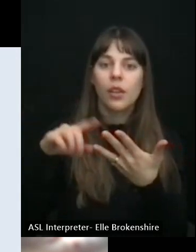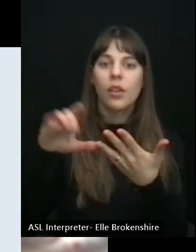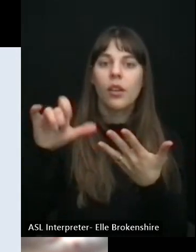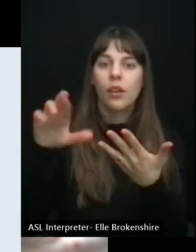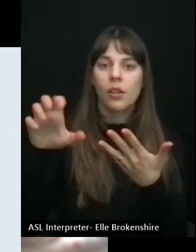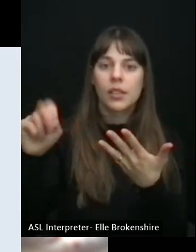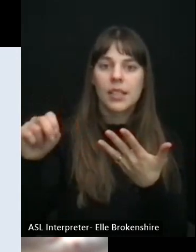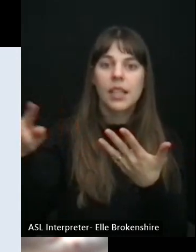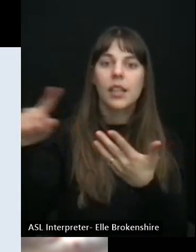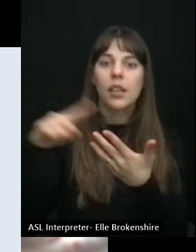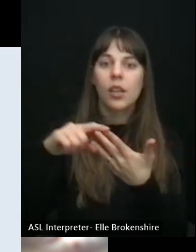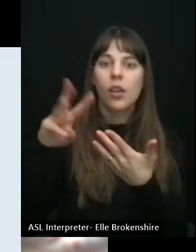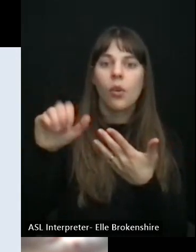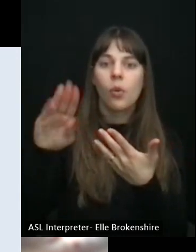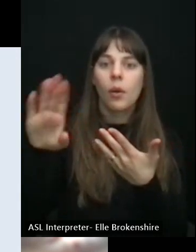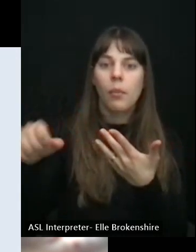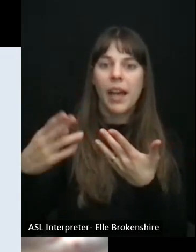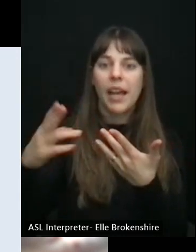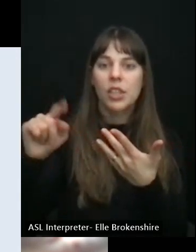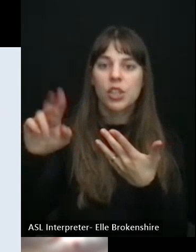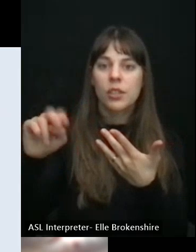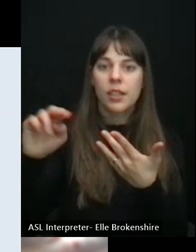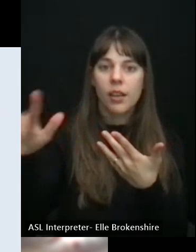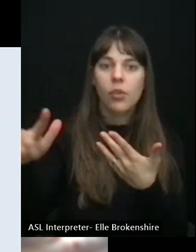routes, such as the Y1.